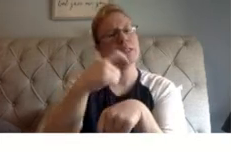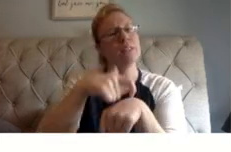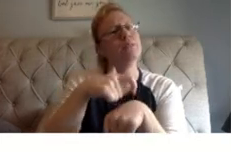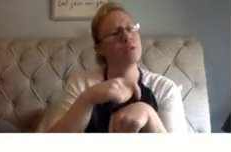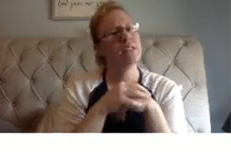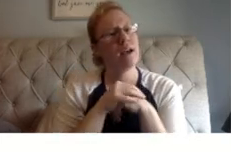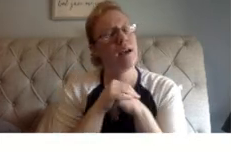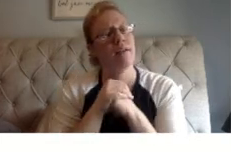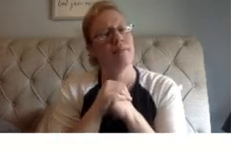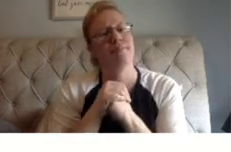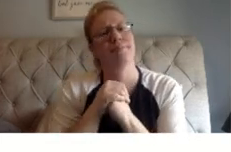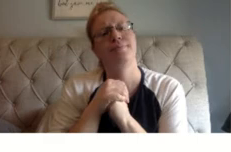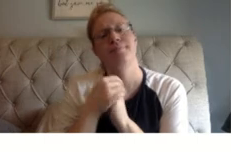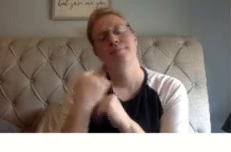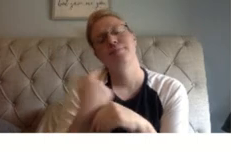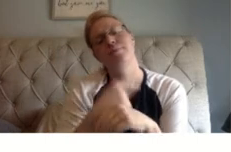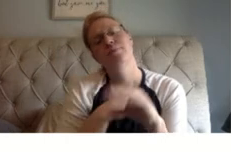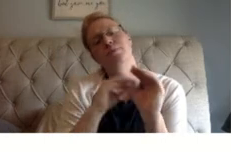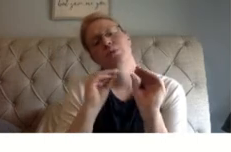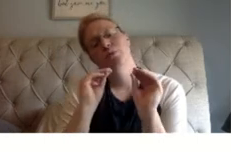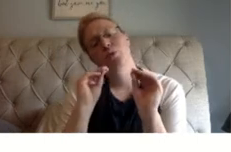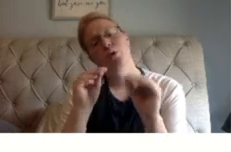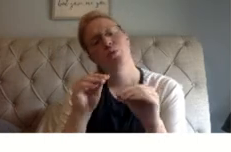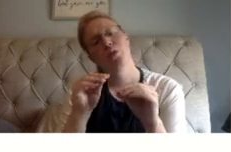Okay? So we're going to just put